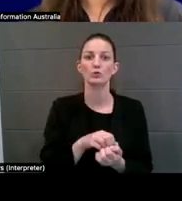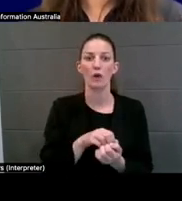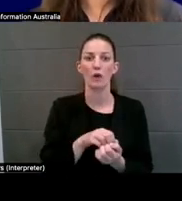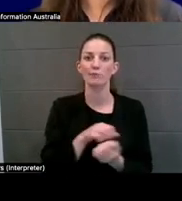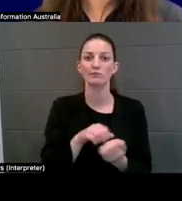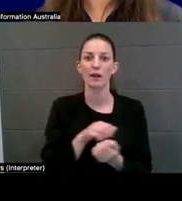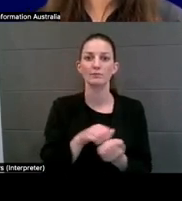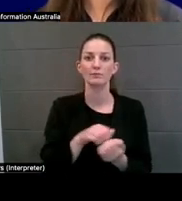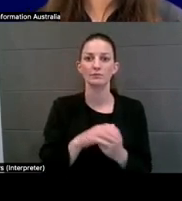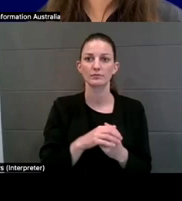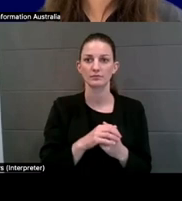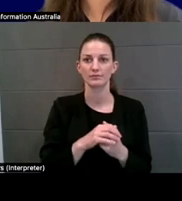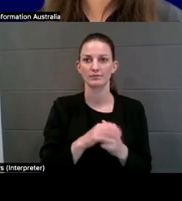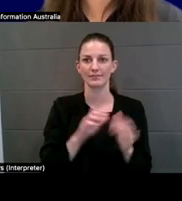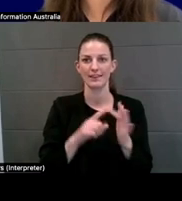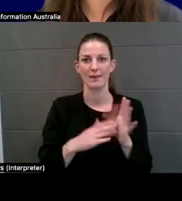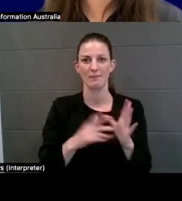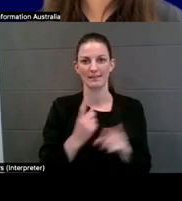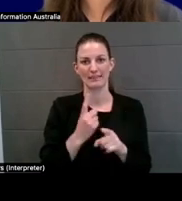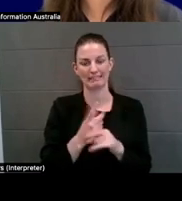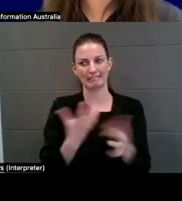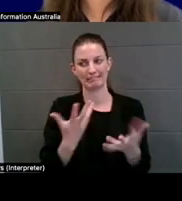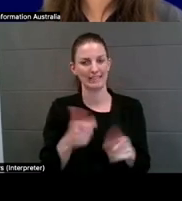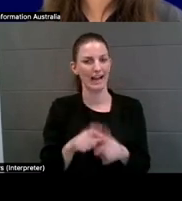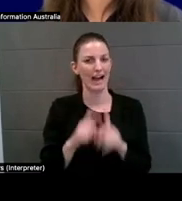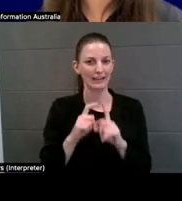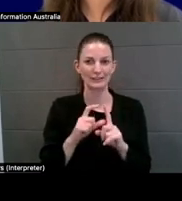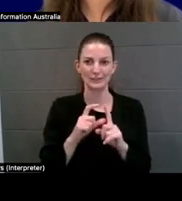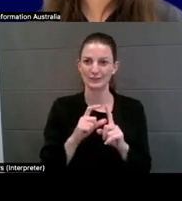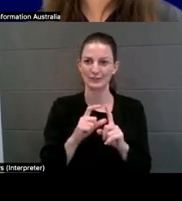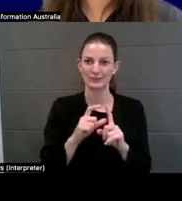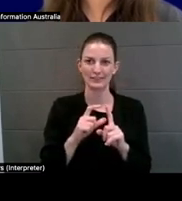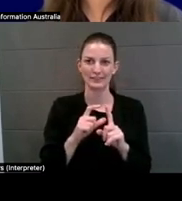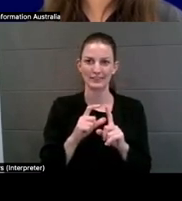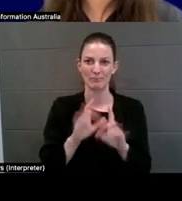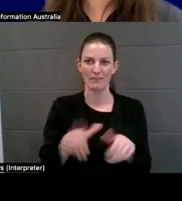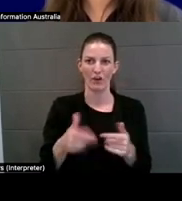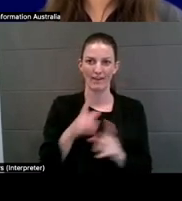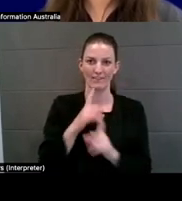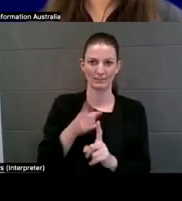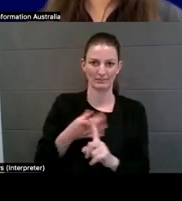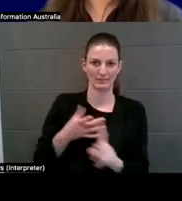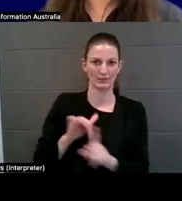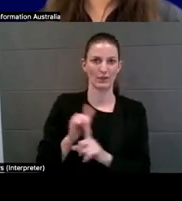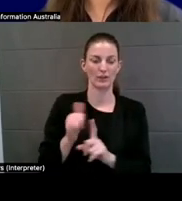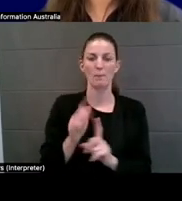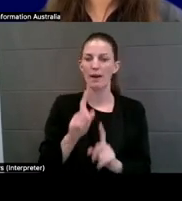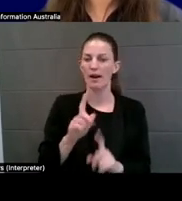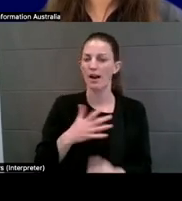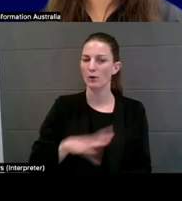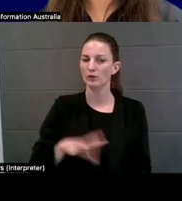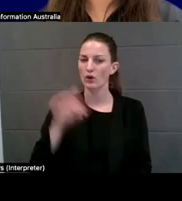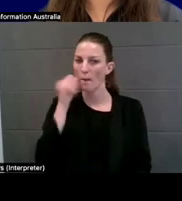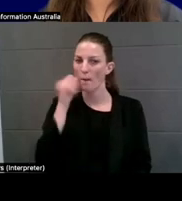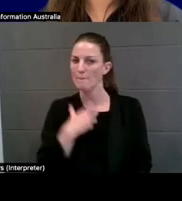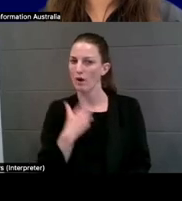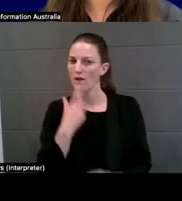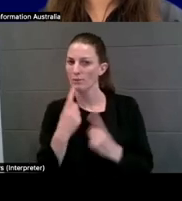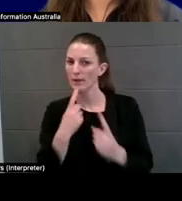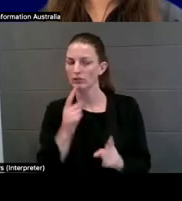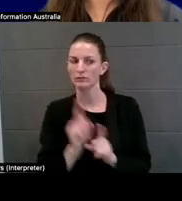It's obviously really hard to give non-specific advice, but I would be interested to know in terms